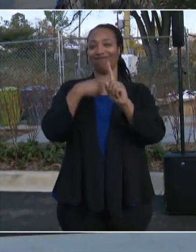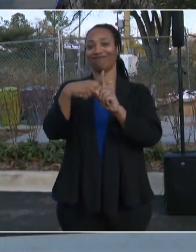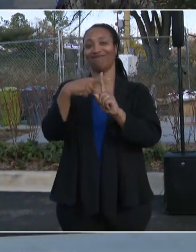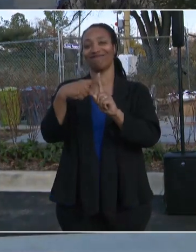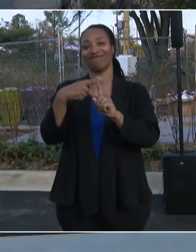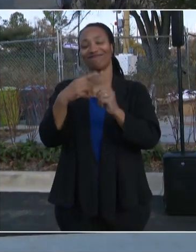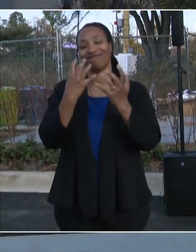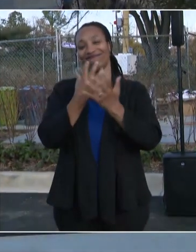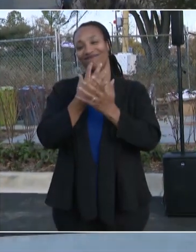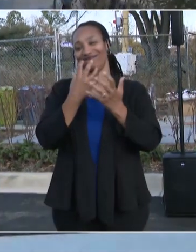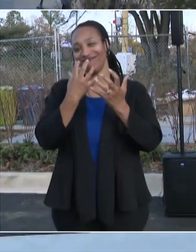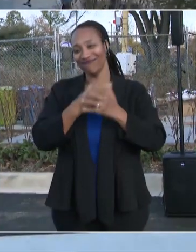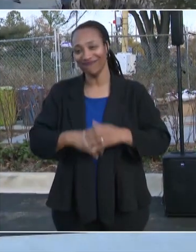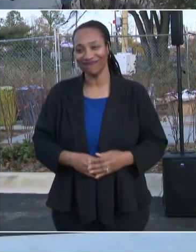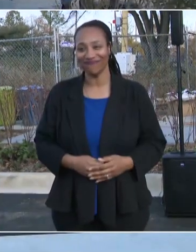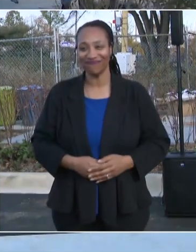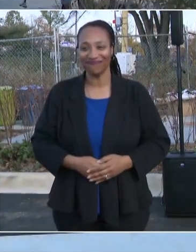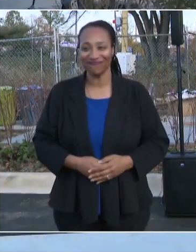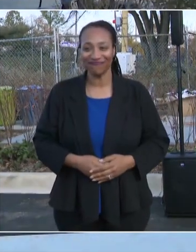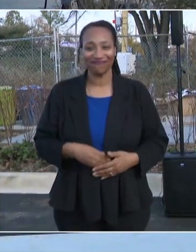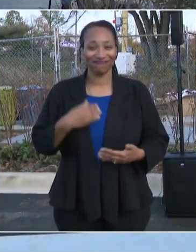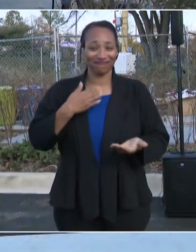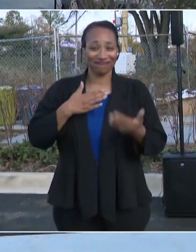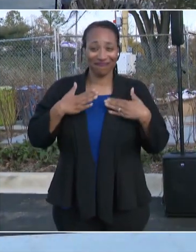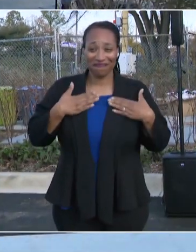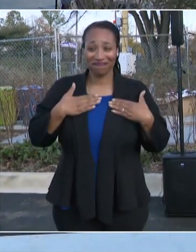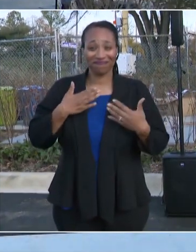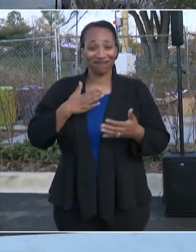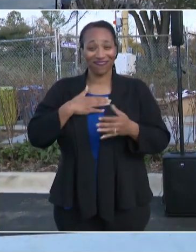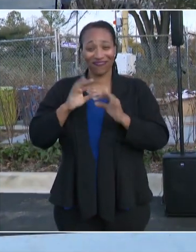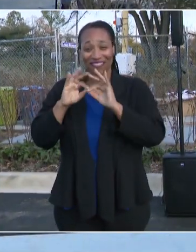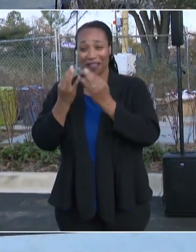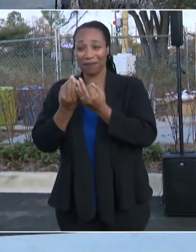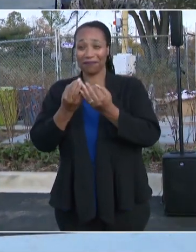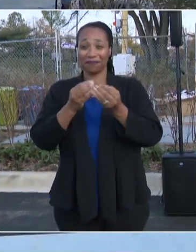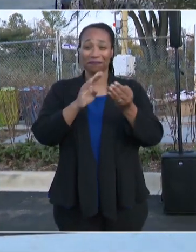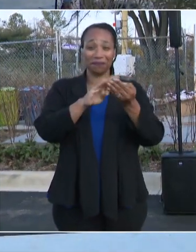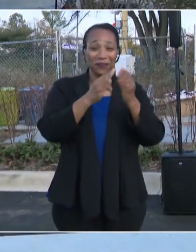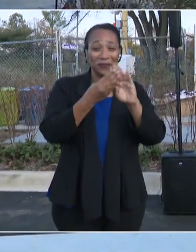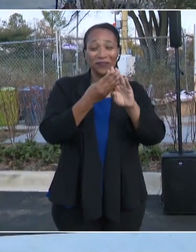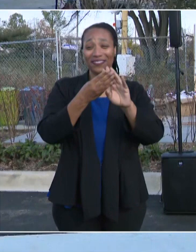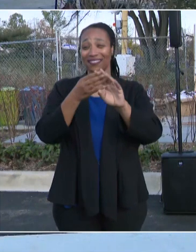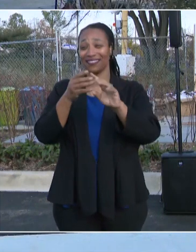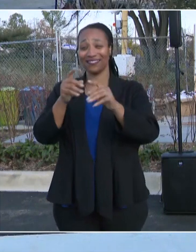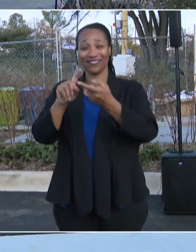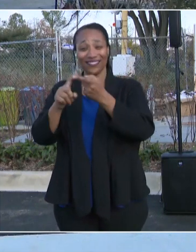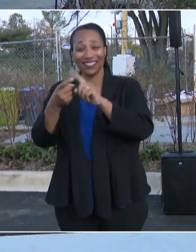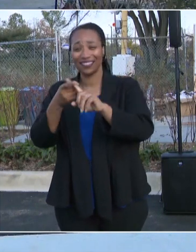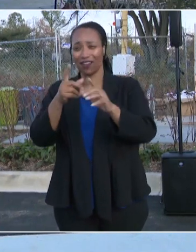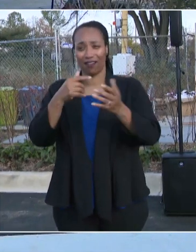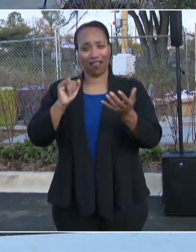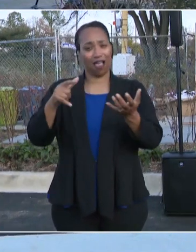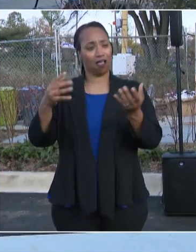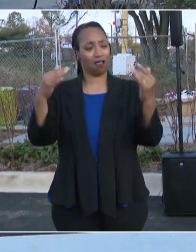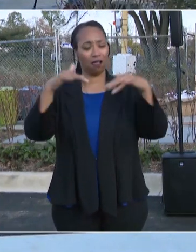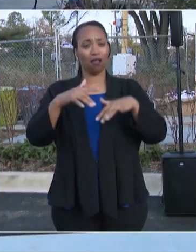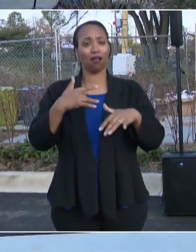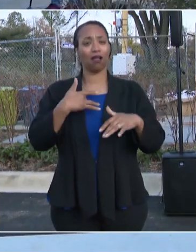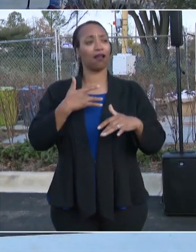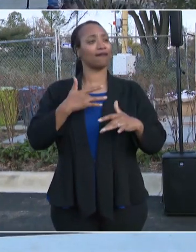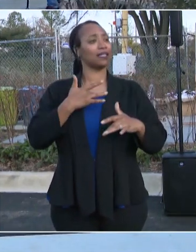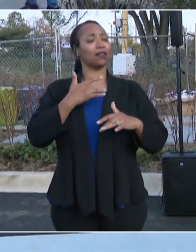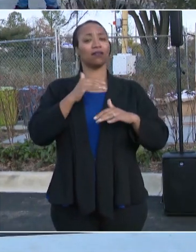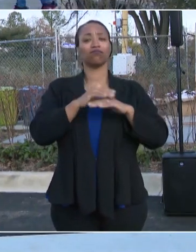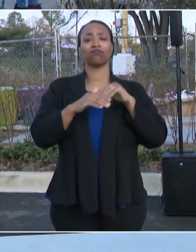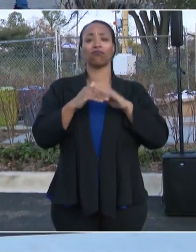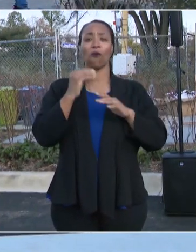ones will have the opportunity to live in polished, modern homes while continuing the legacy of those that came before